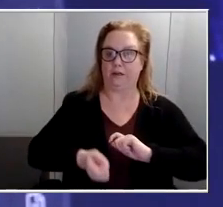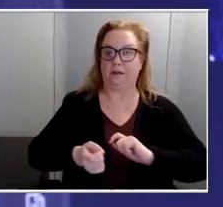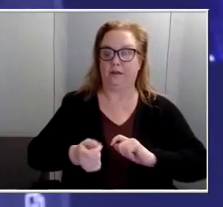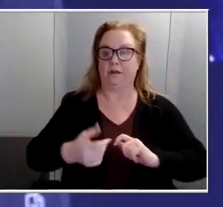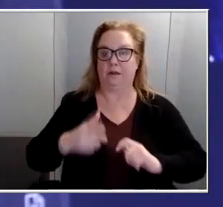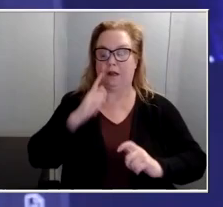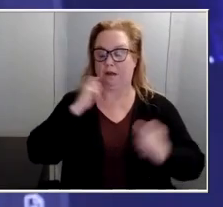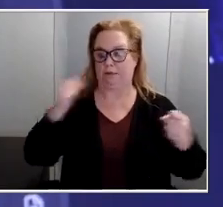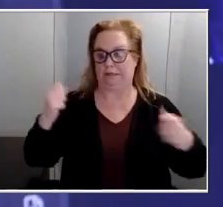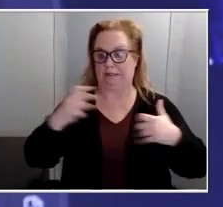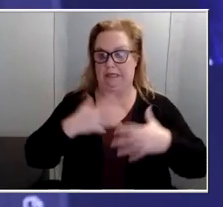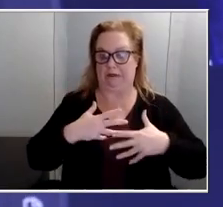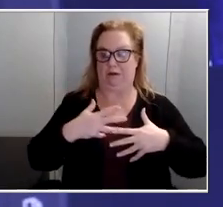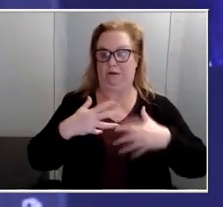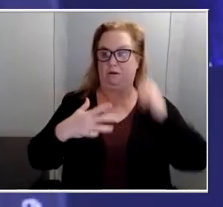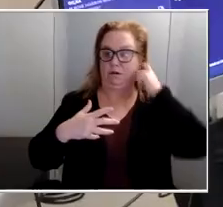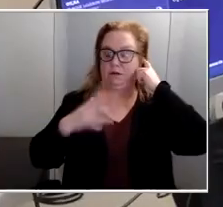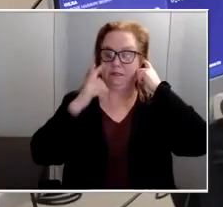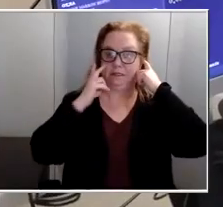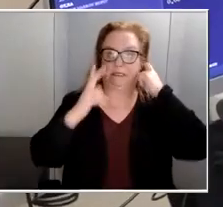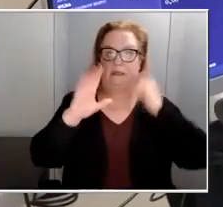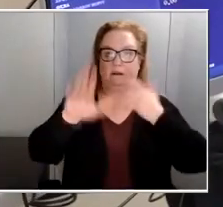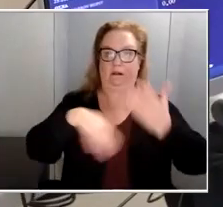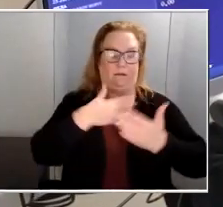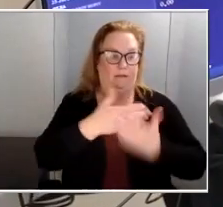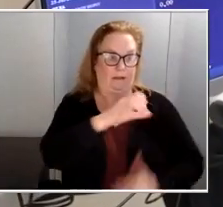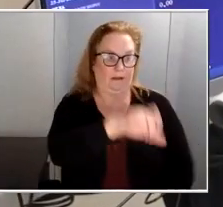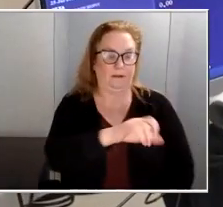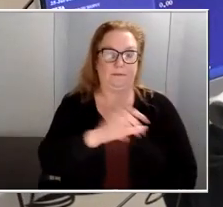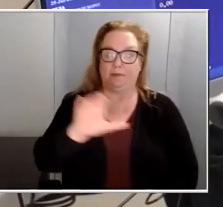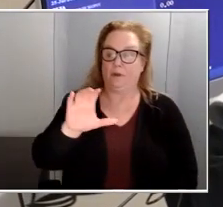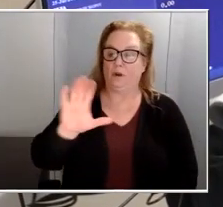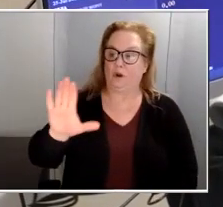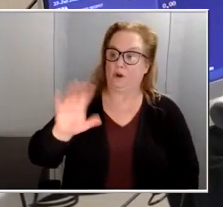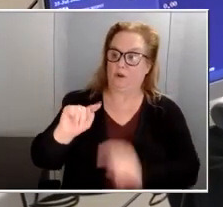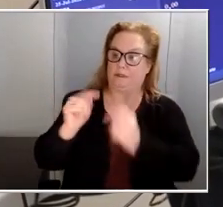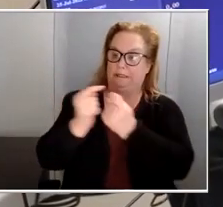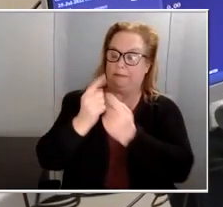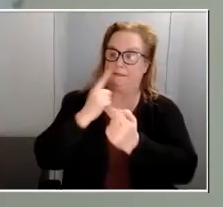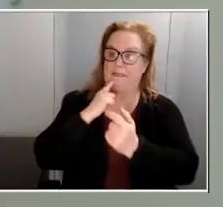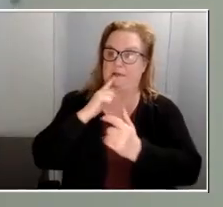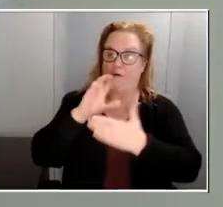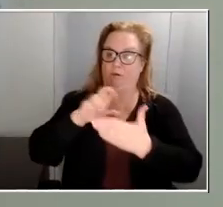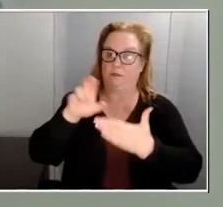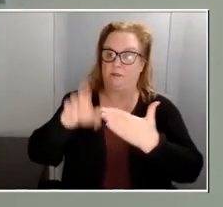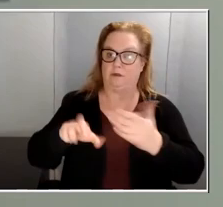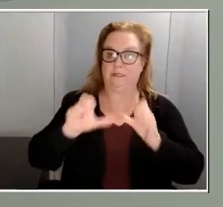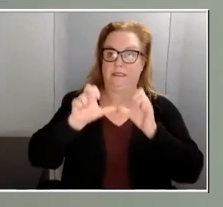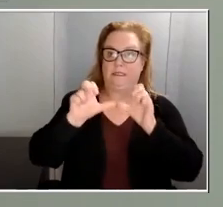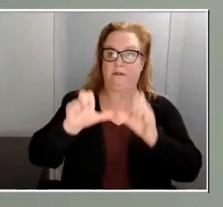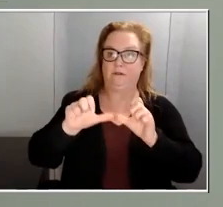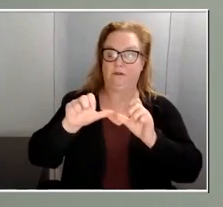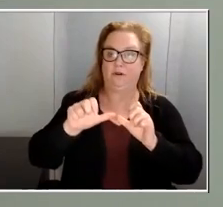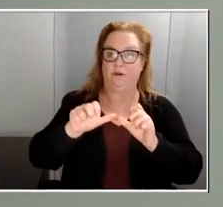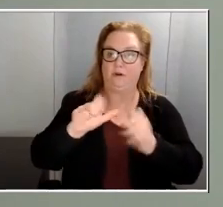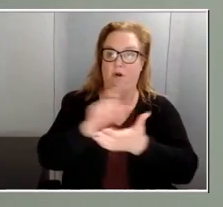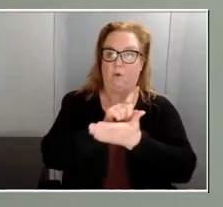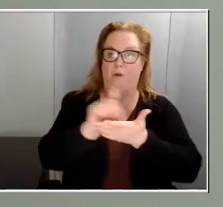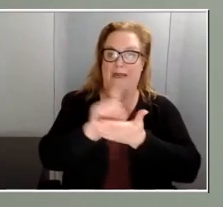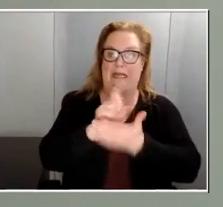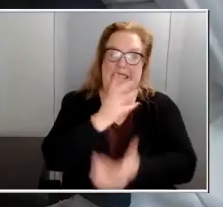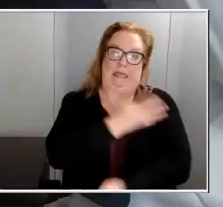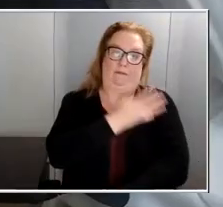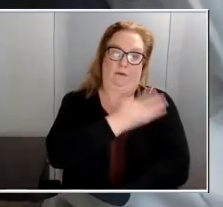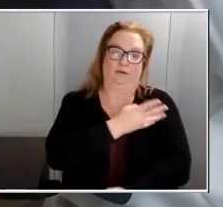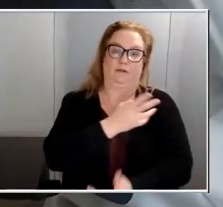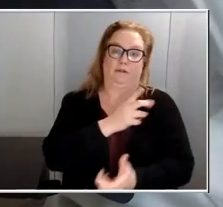and after pictures just speak for themselves, I think. Mary's care team said if her remarkable results continue, she can go from weekly infusions to